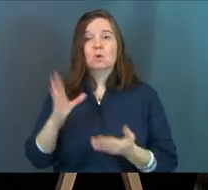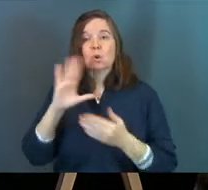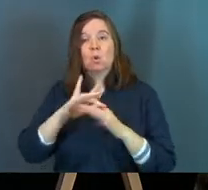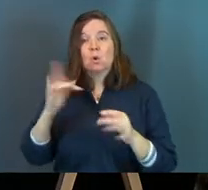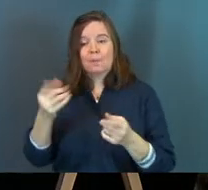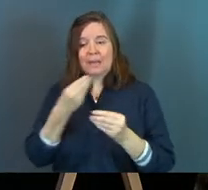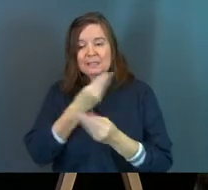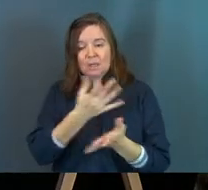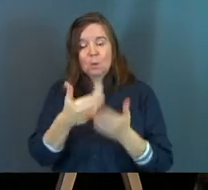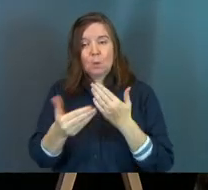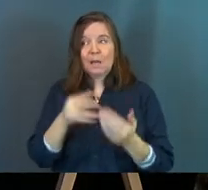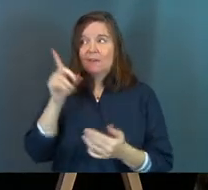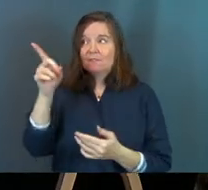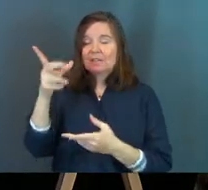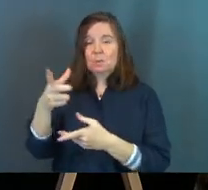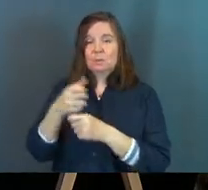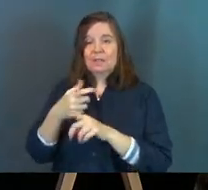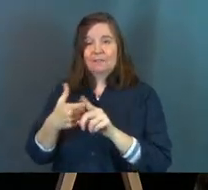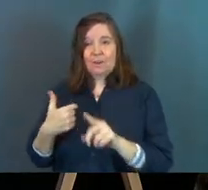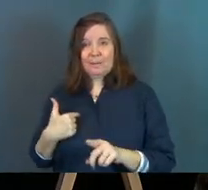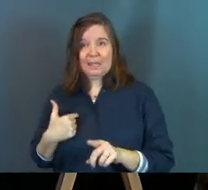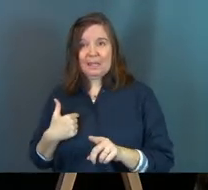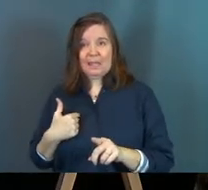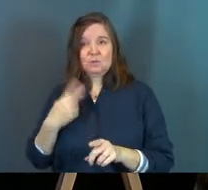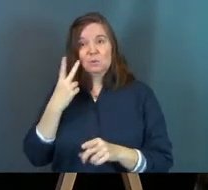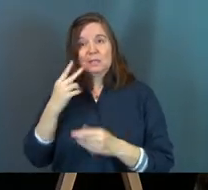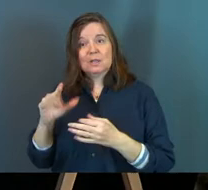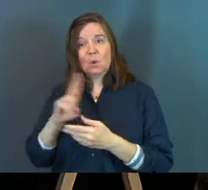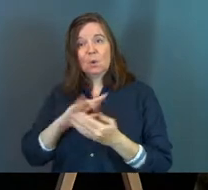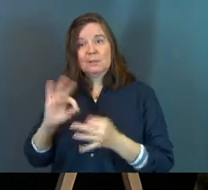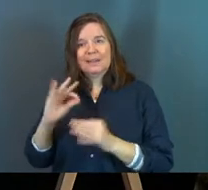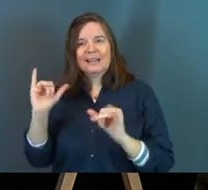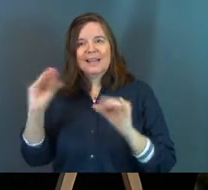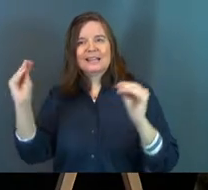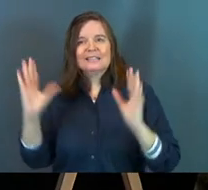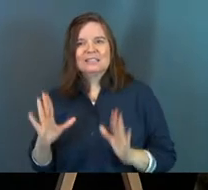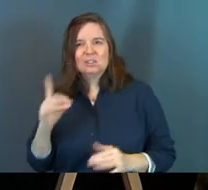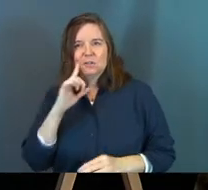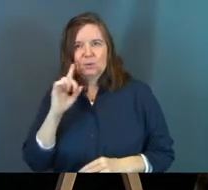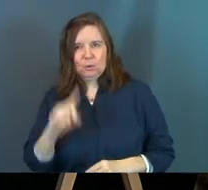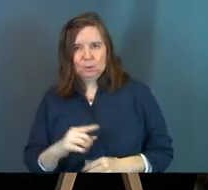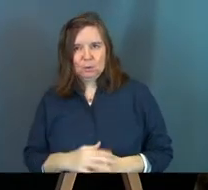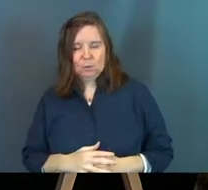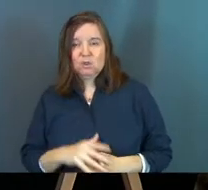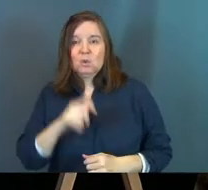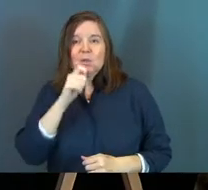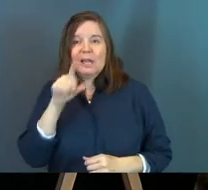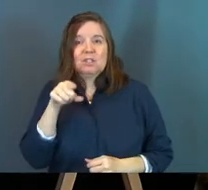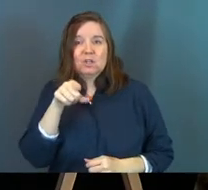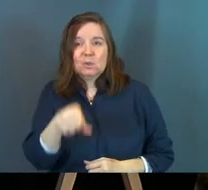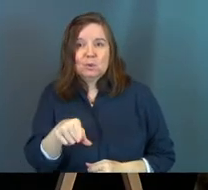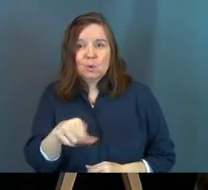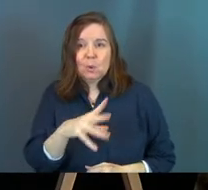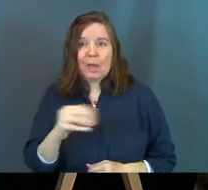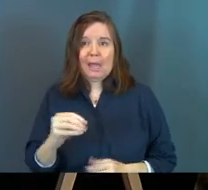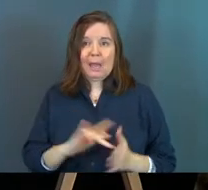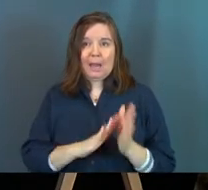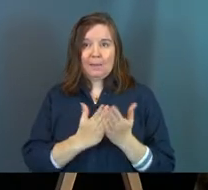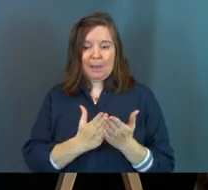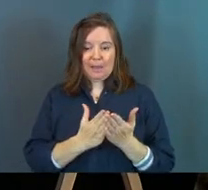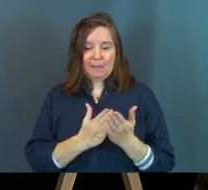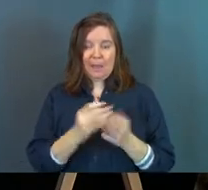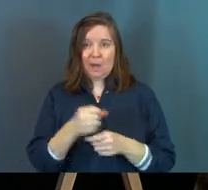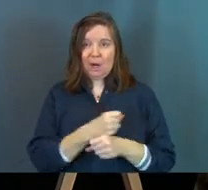you whatever he receives from me. See, the Holy Spirit's like a teacher to you. So it's not just you and a Bible